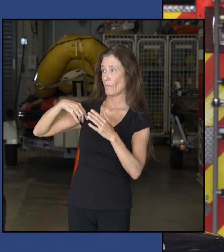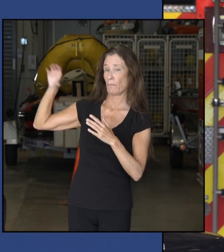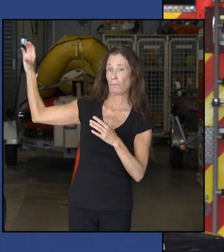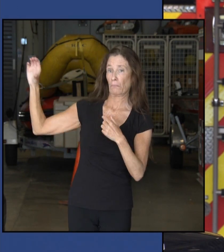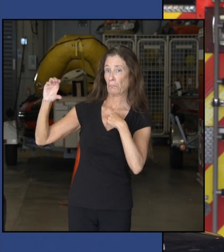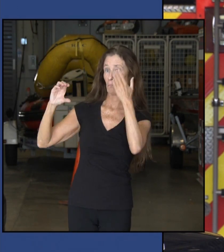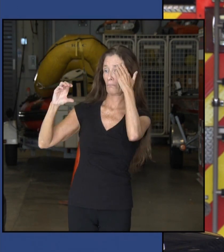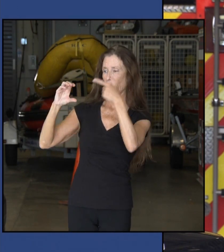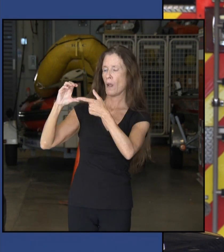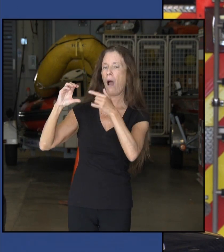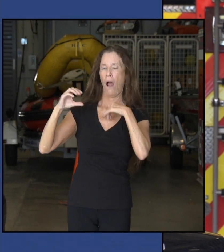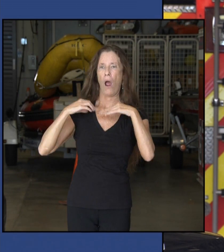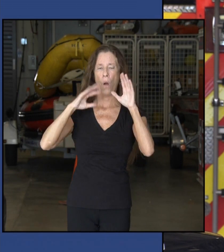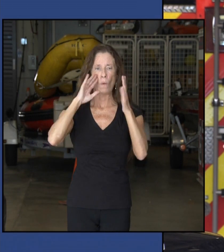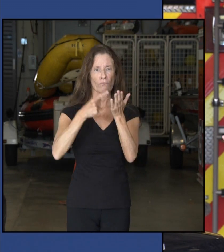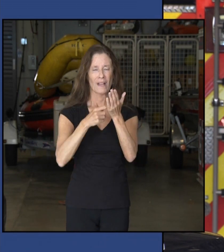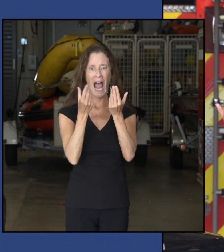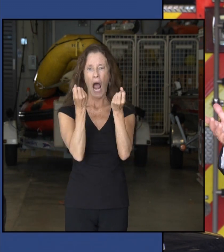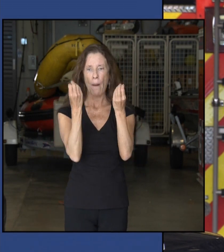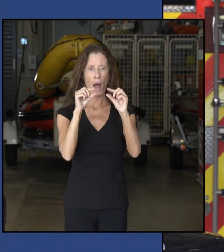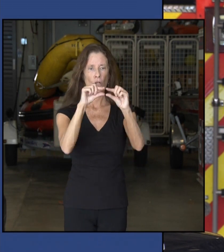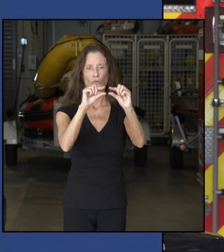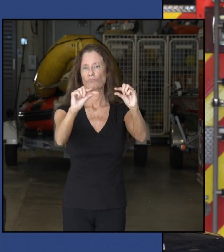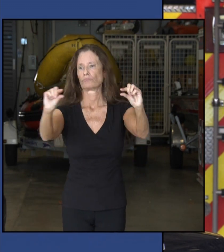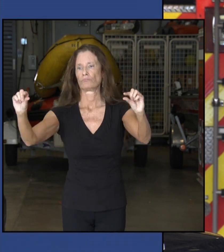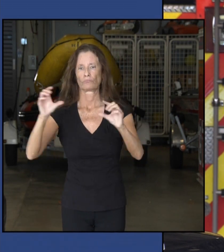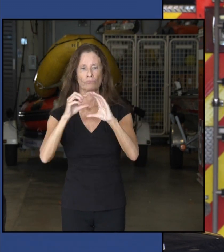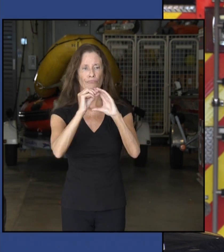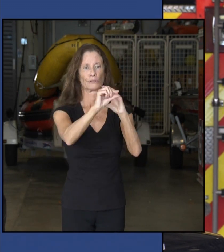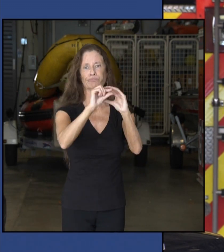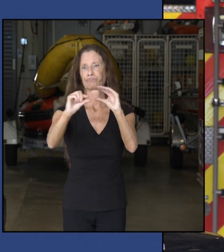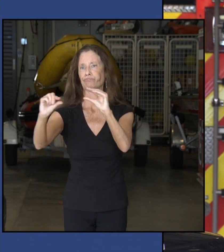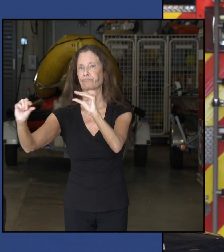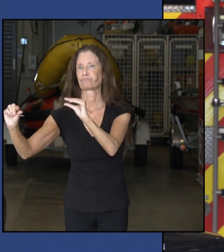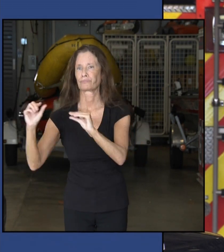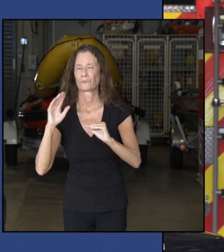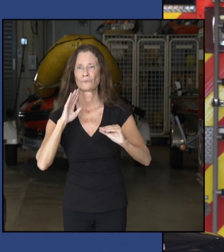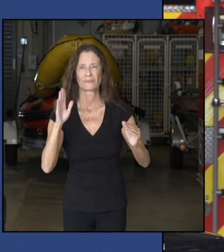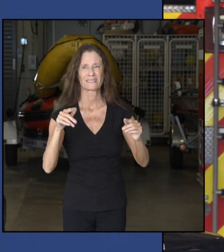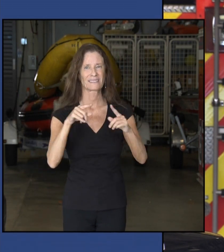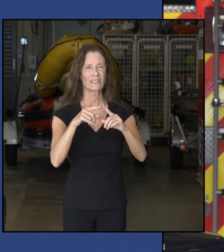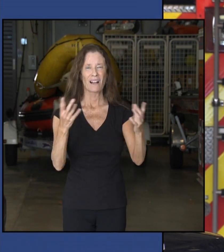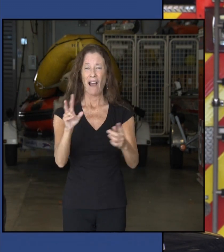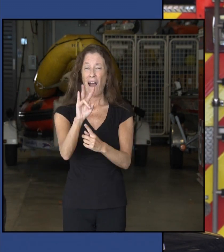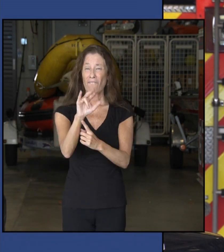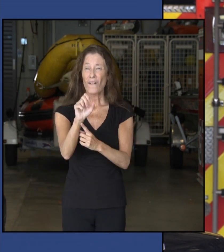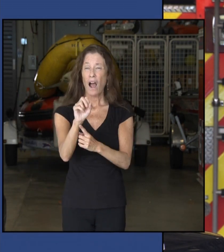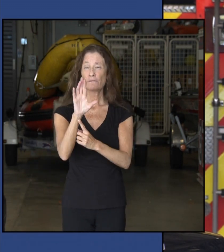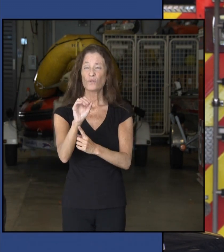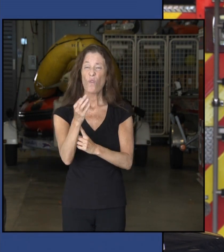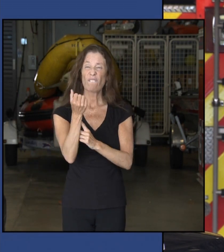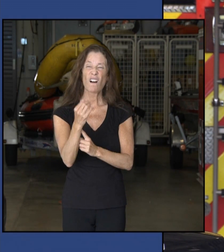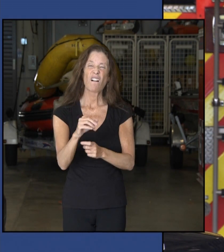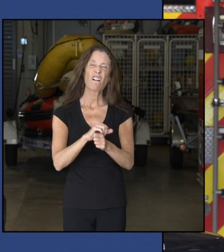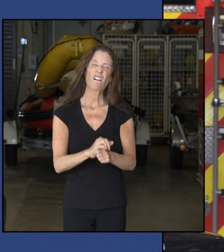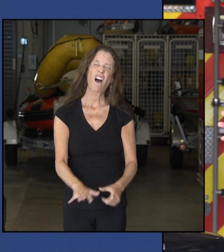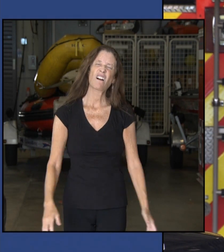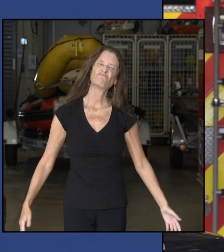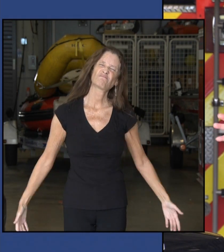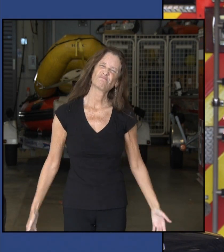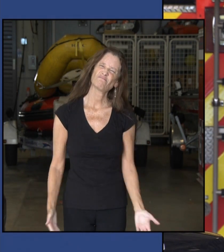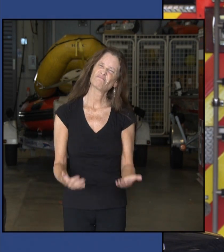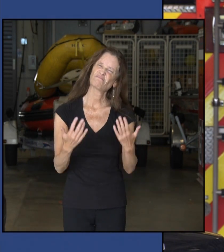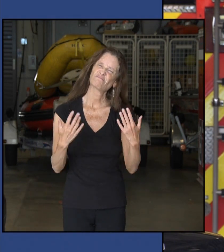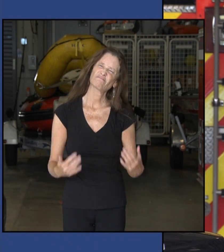think again we're fighting this virus, and it's absolutely true that the